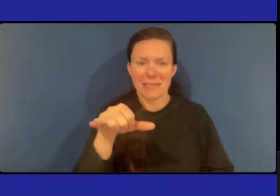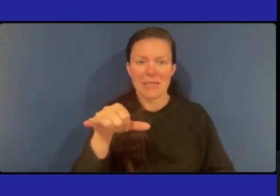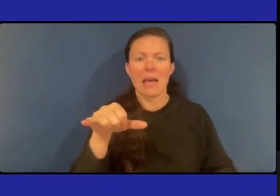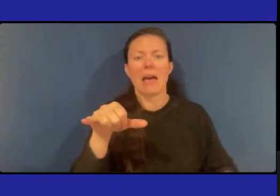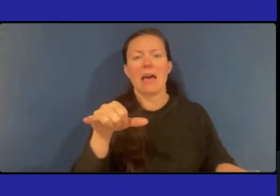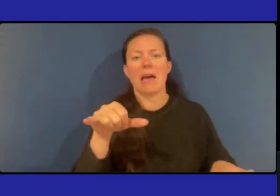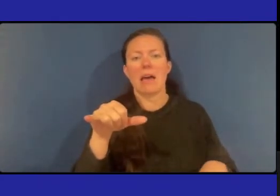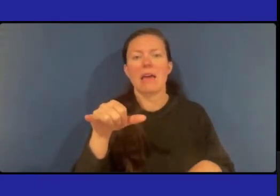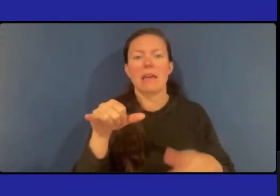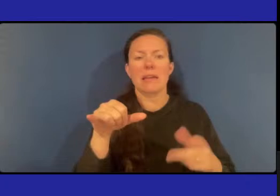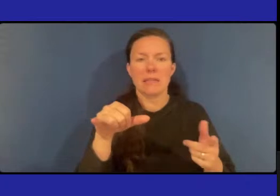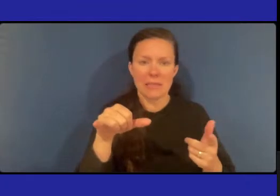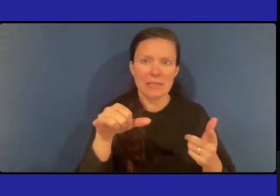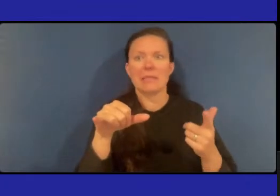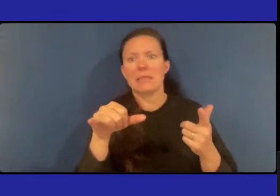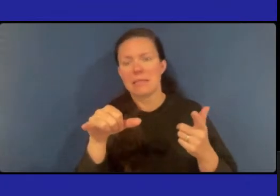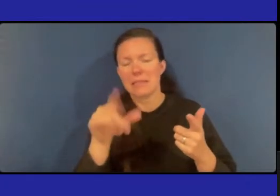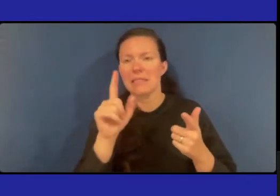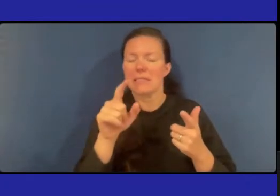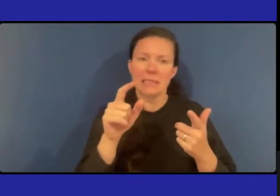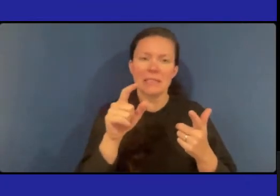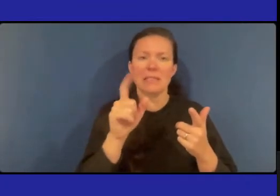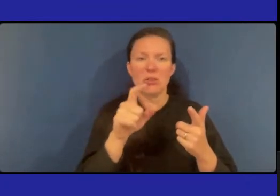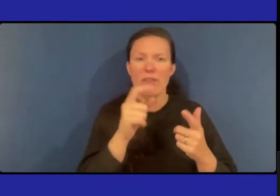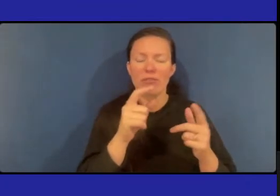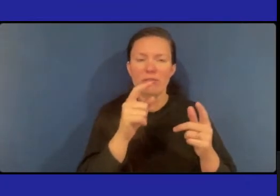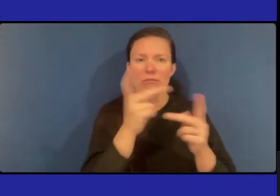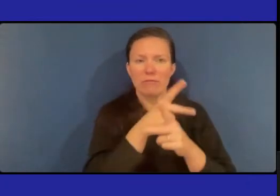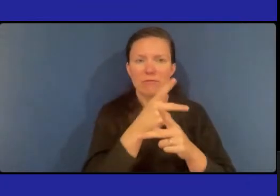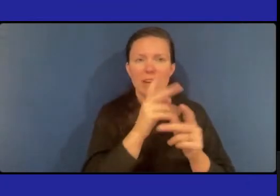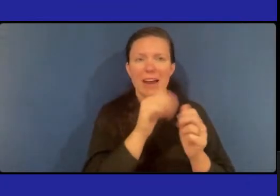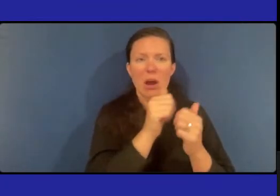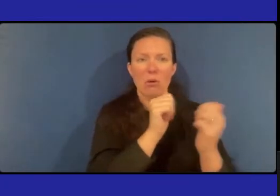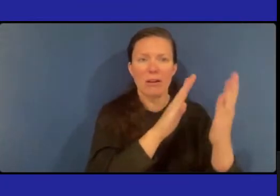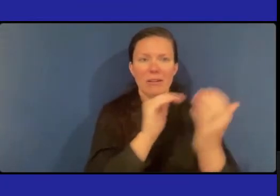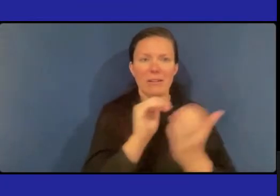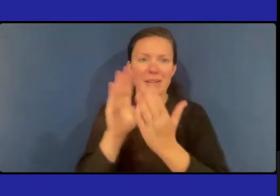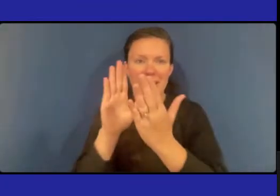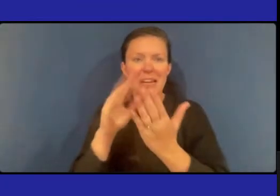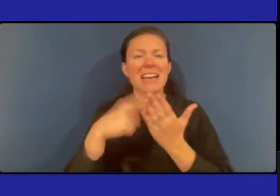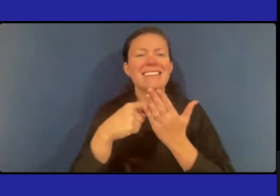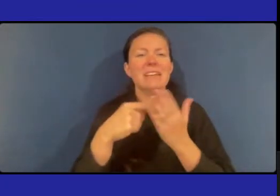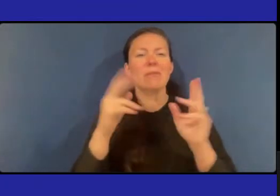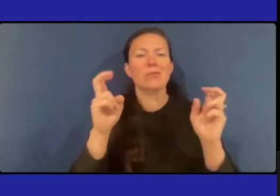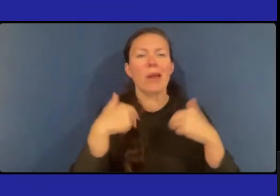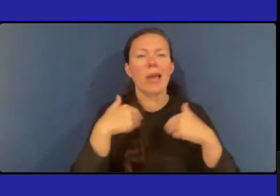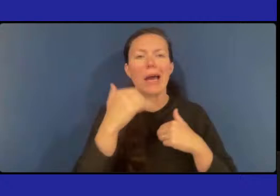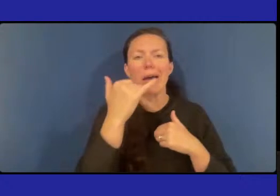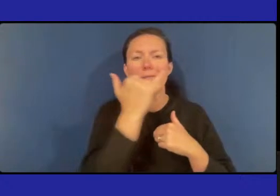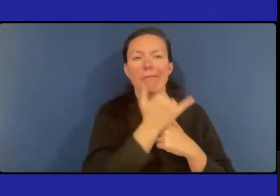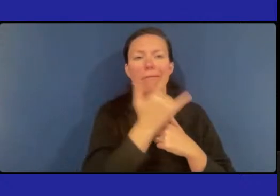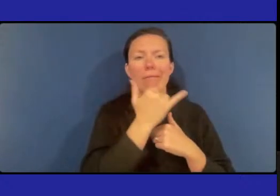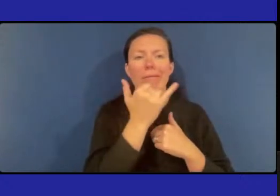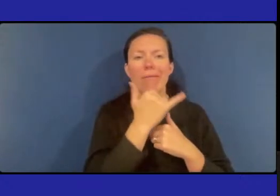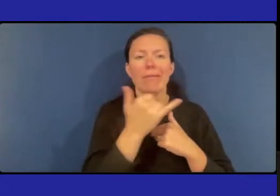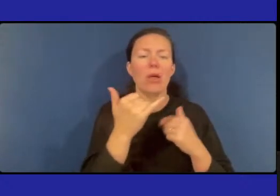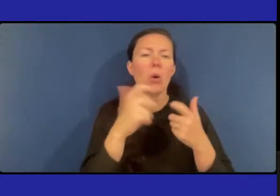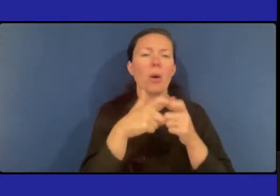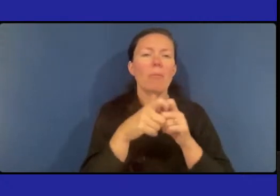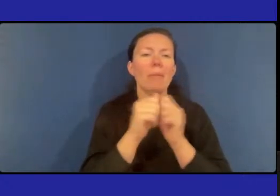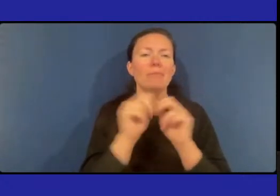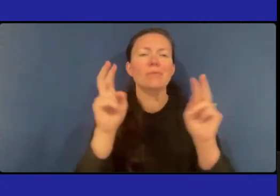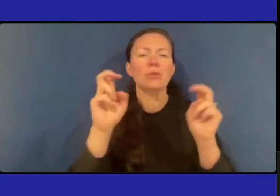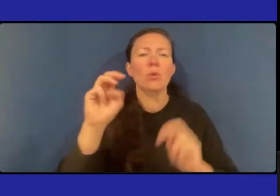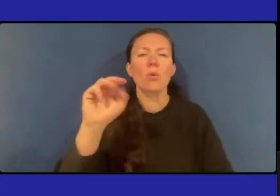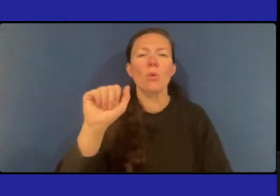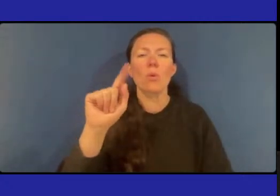and a science. And there can be, if you remember the movie, glitches in the matrix. So they don't find fault with the fact